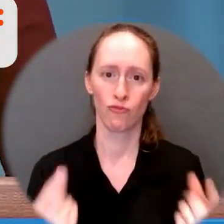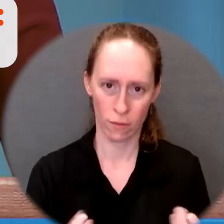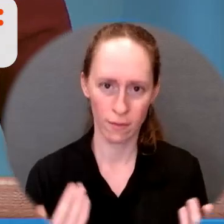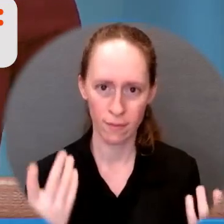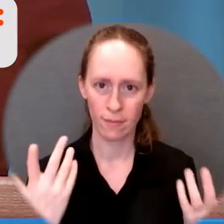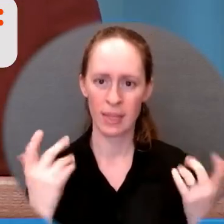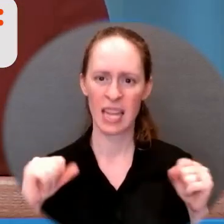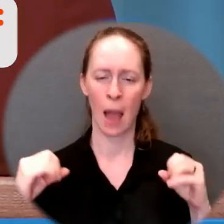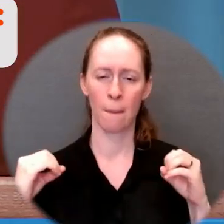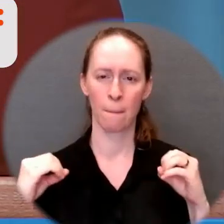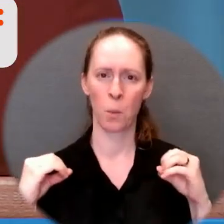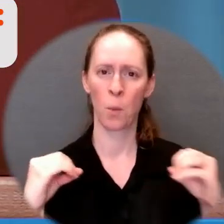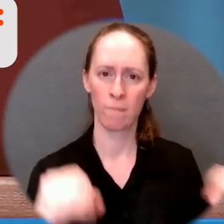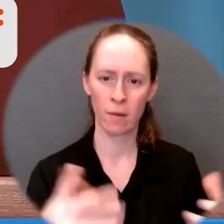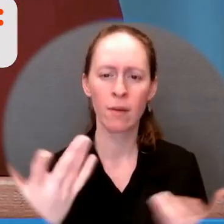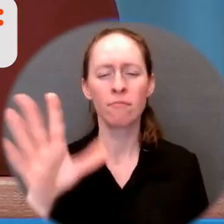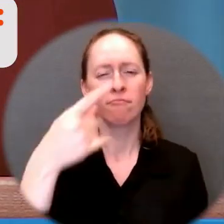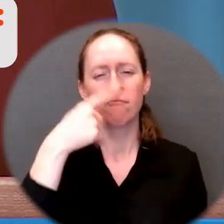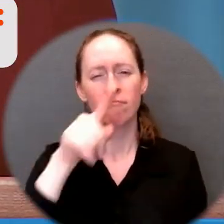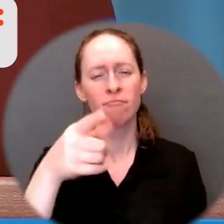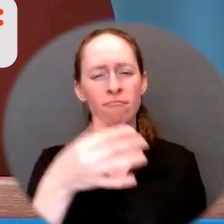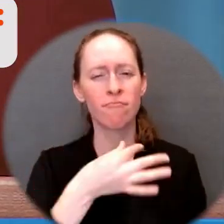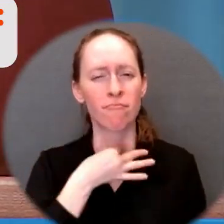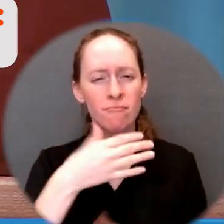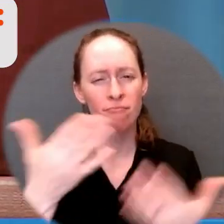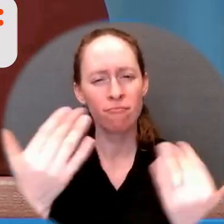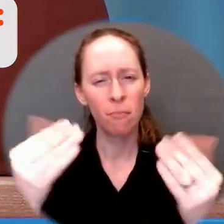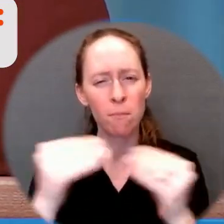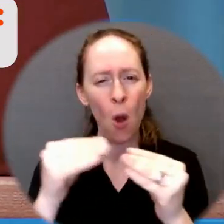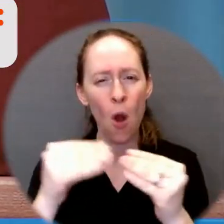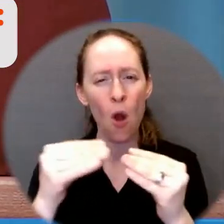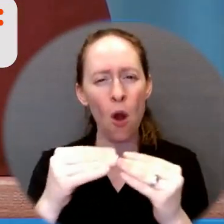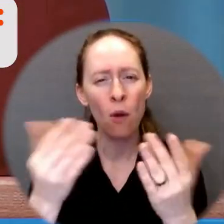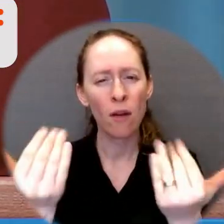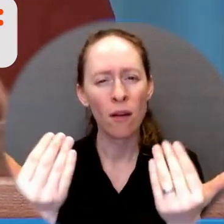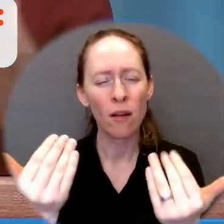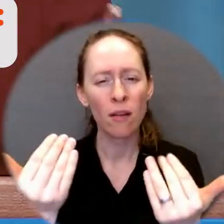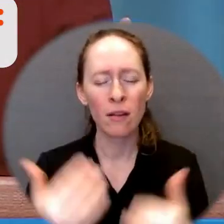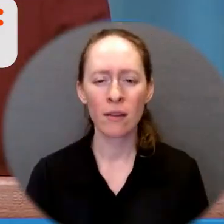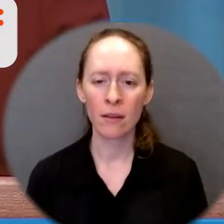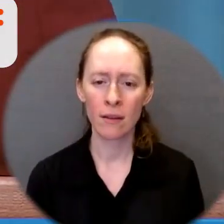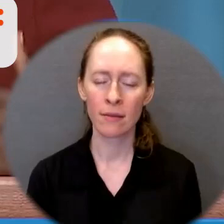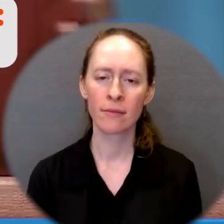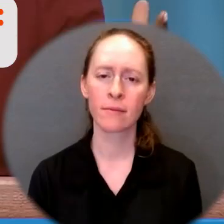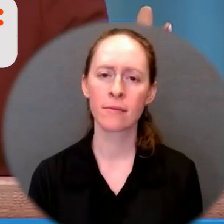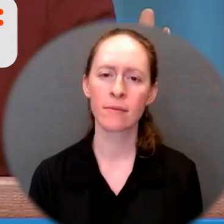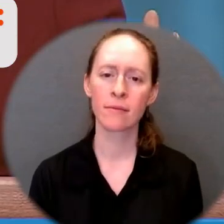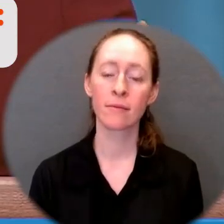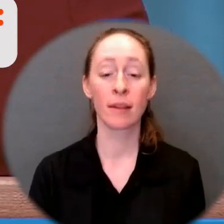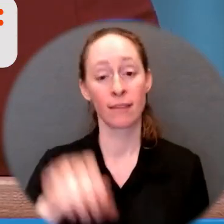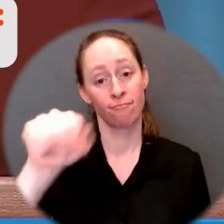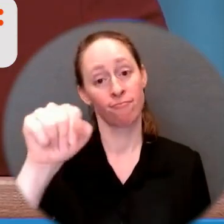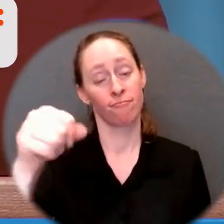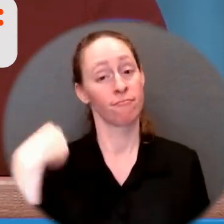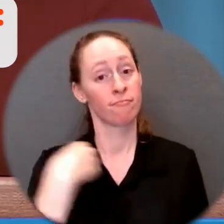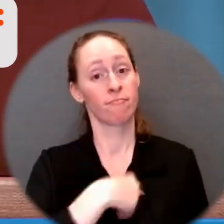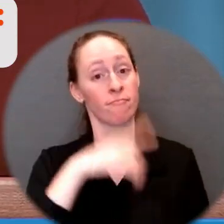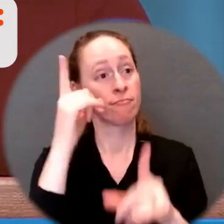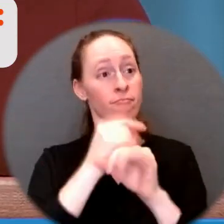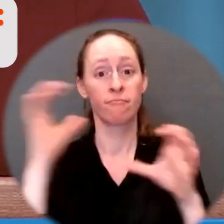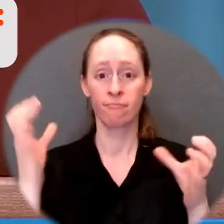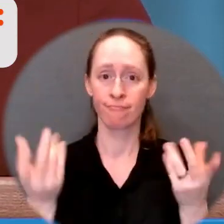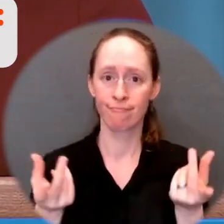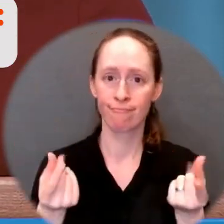this president. That's something clearly that we want to move forward on and continue our successes. You've seen the success